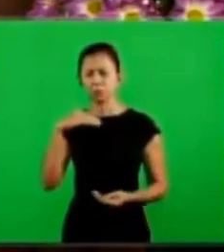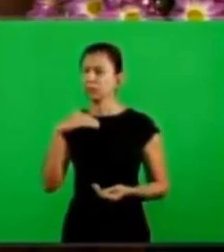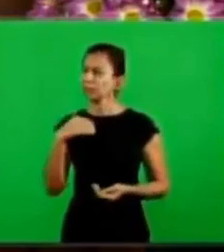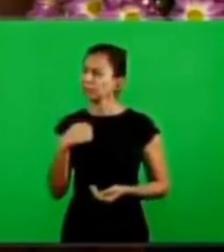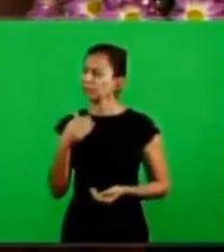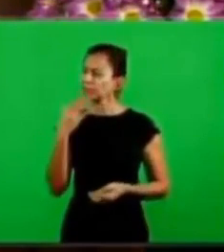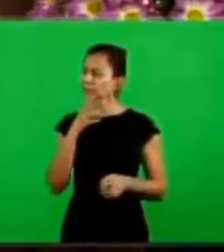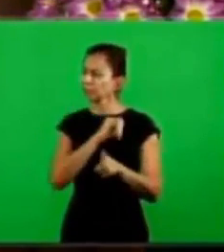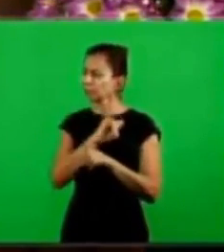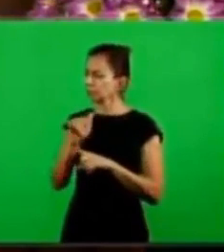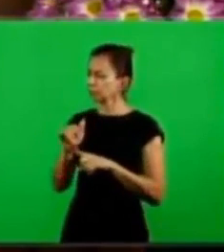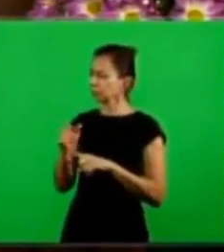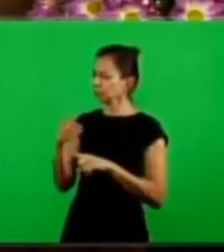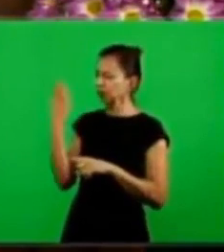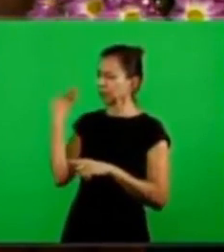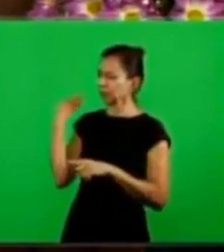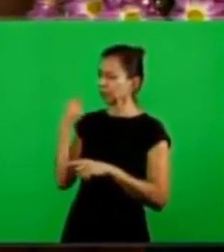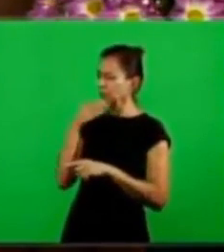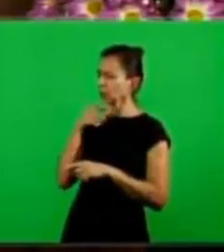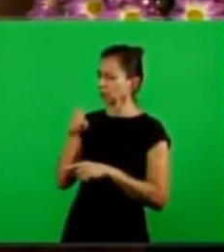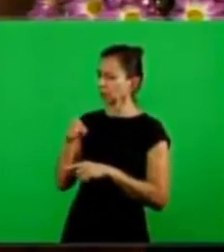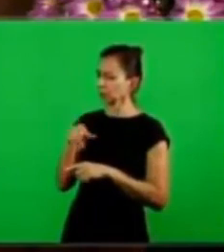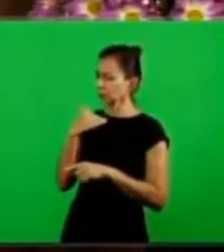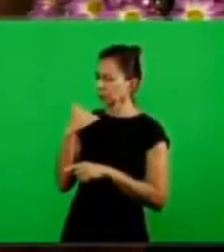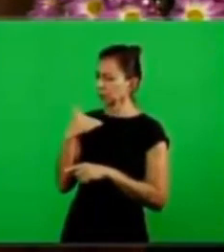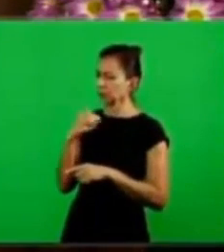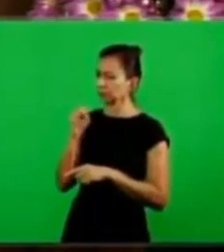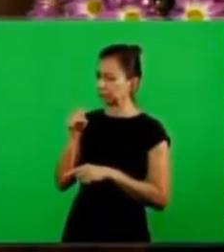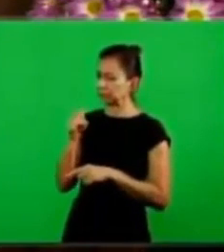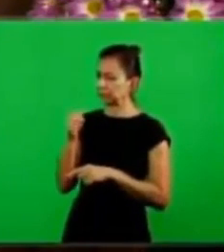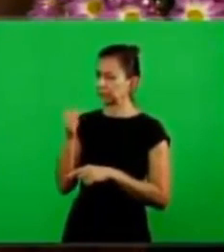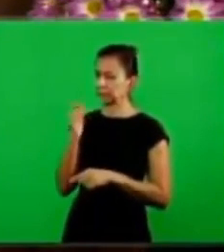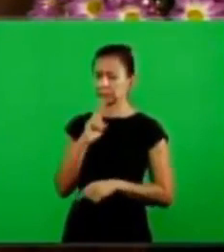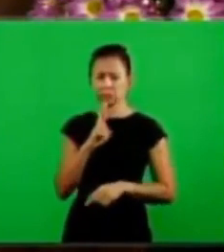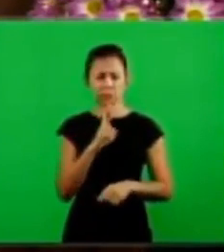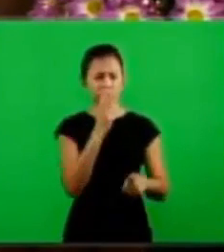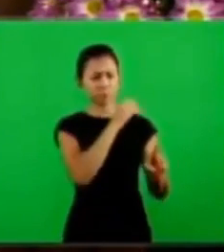everything. They knew that he was a prophet,